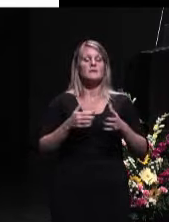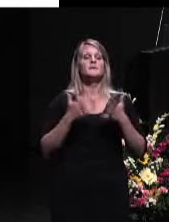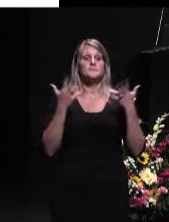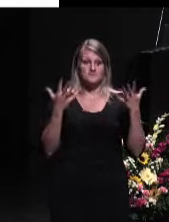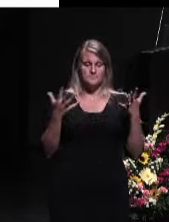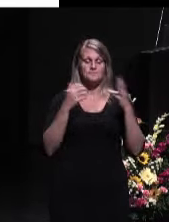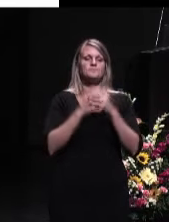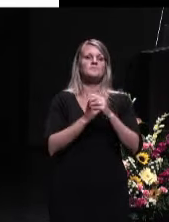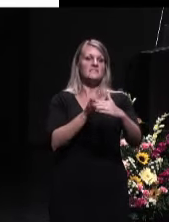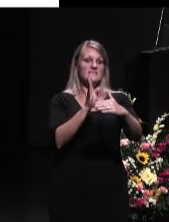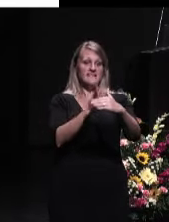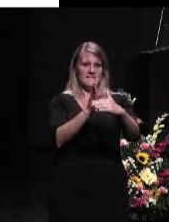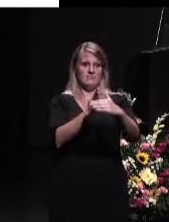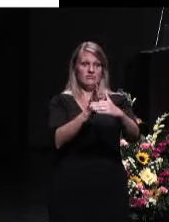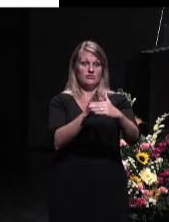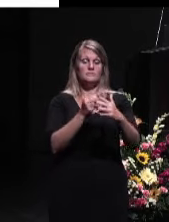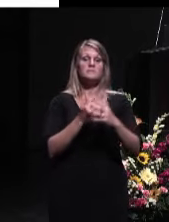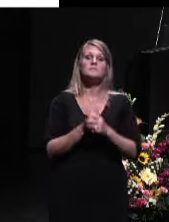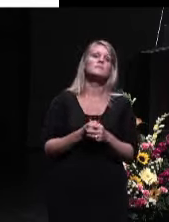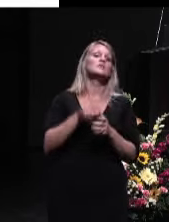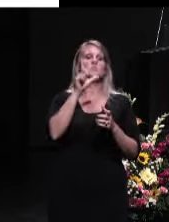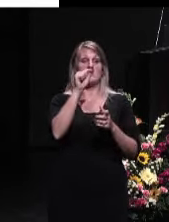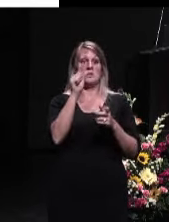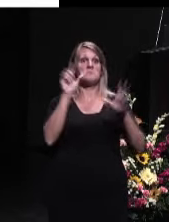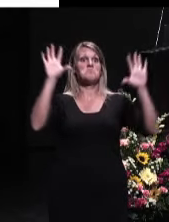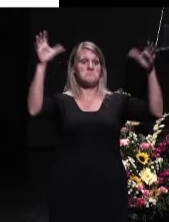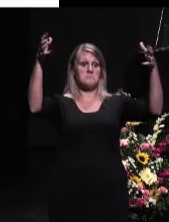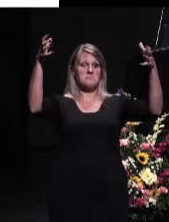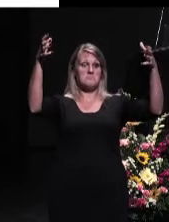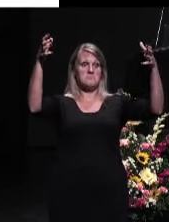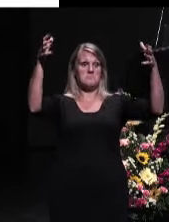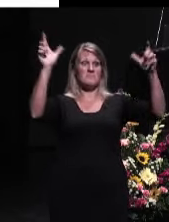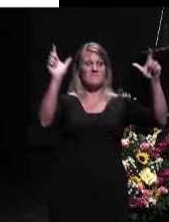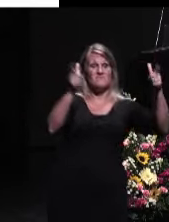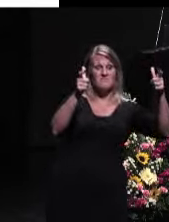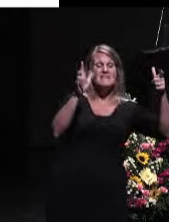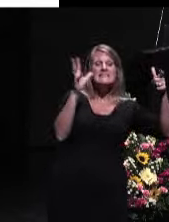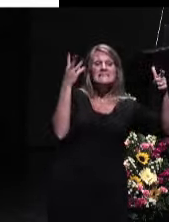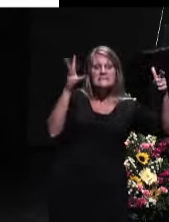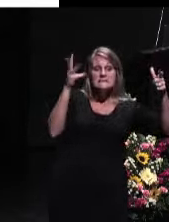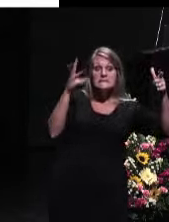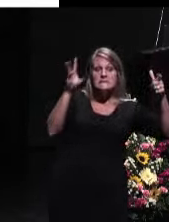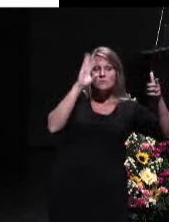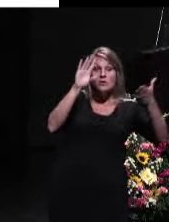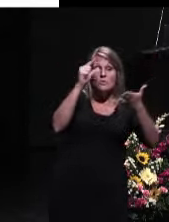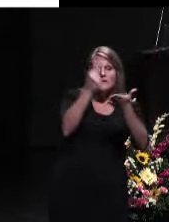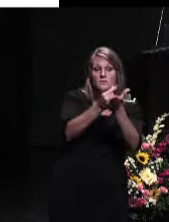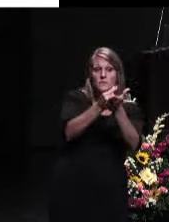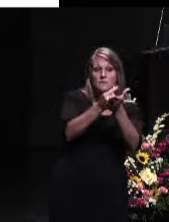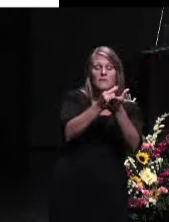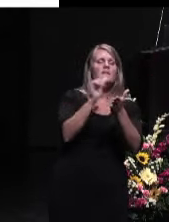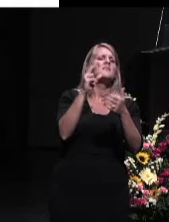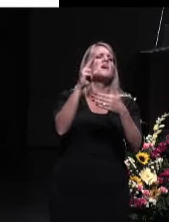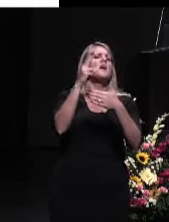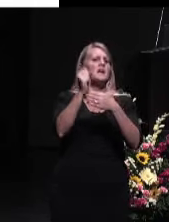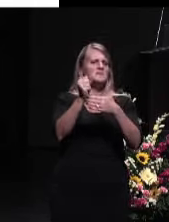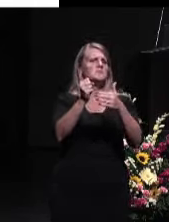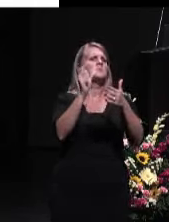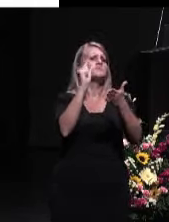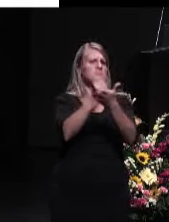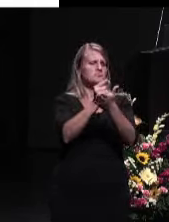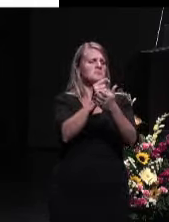this is average. 16 of those students are going to graduate from high school. So that's the high school completion rate on average across the